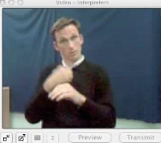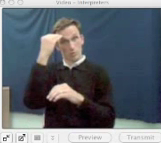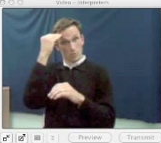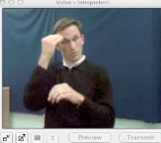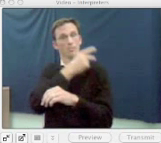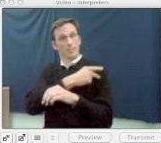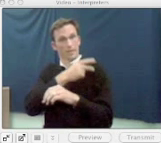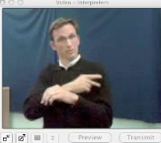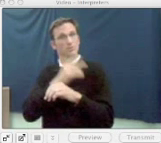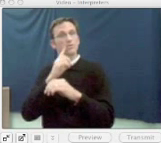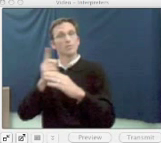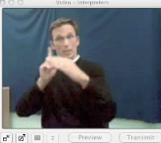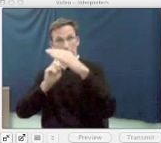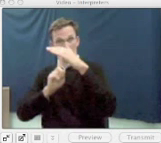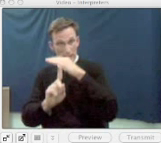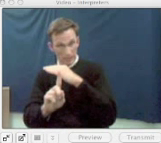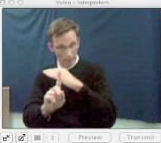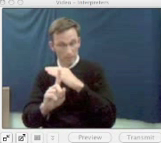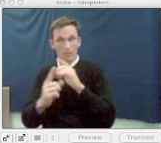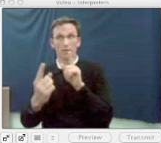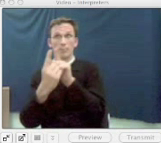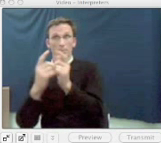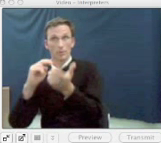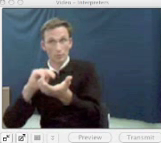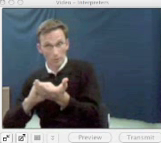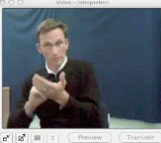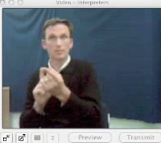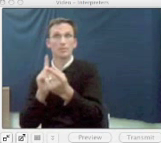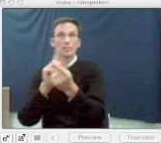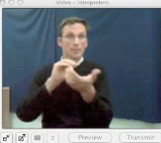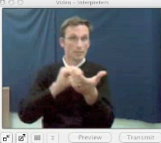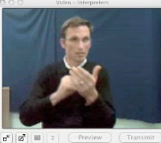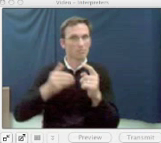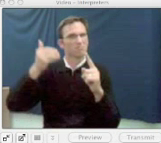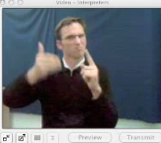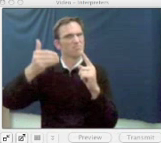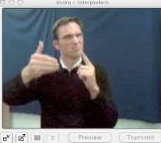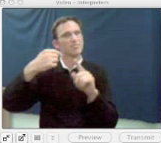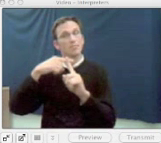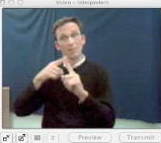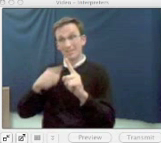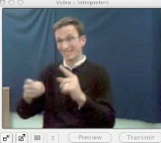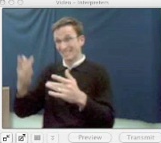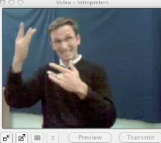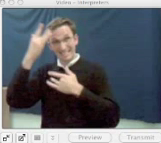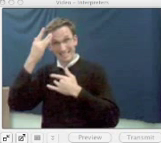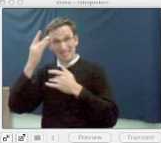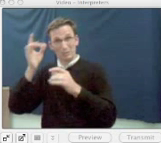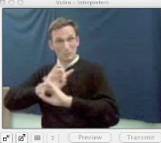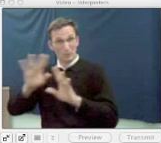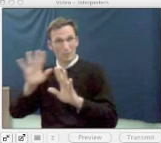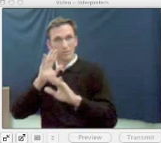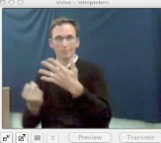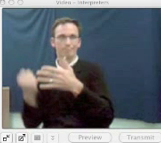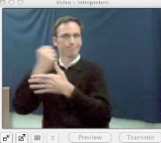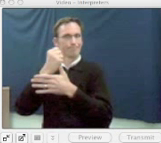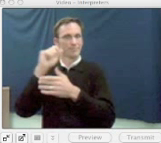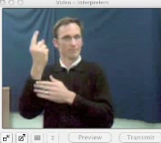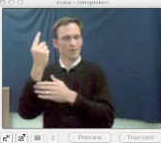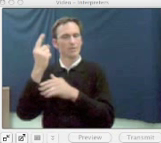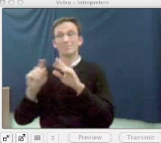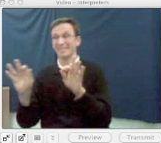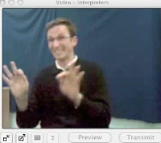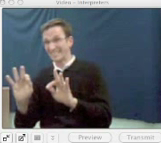way and that their conditions are prioritized? Does it matter that people are discharged, perhaps not having